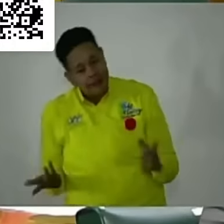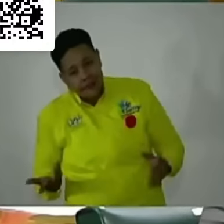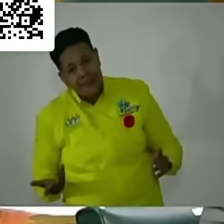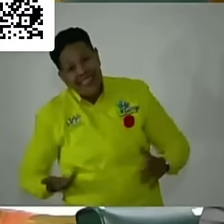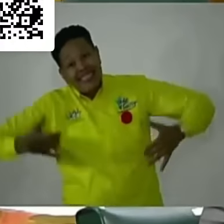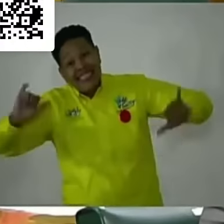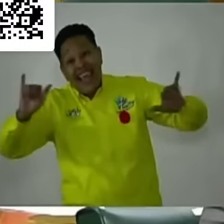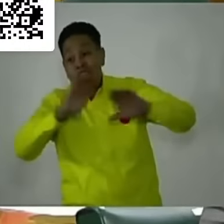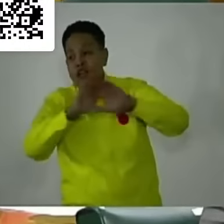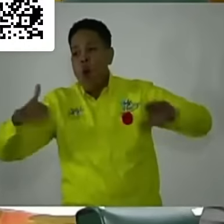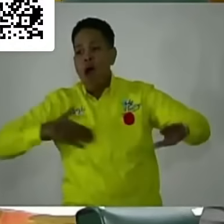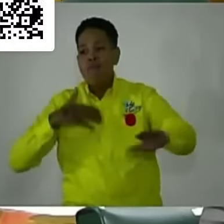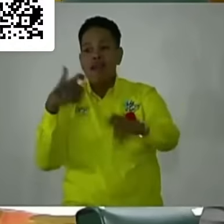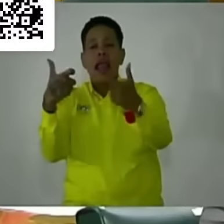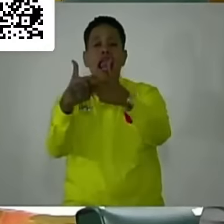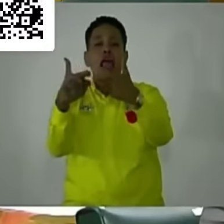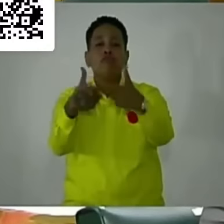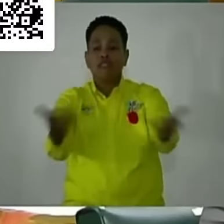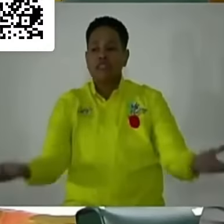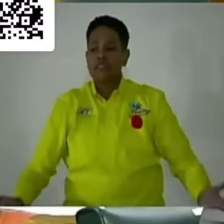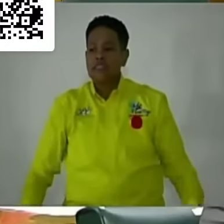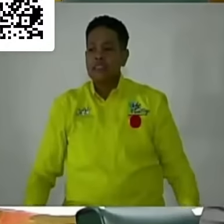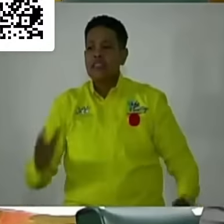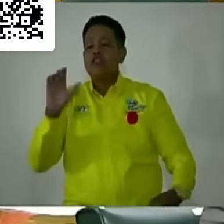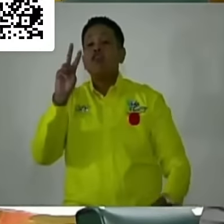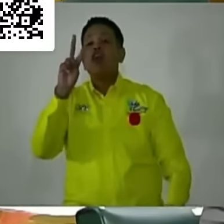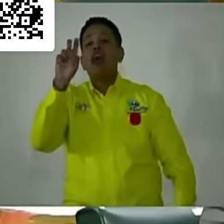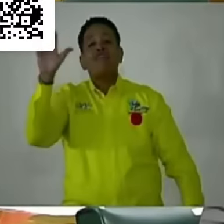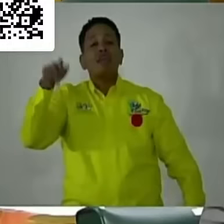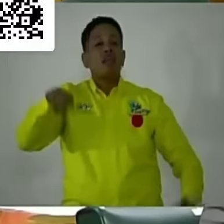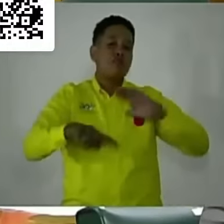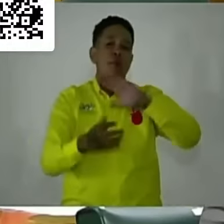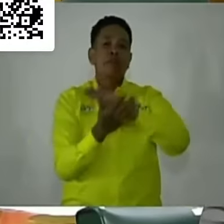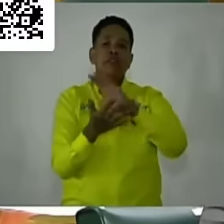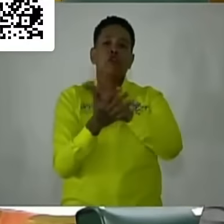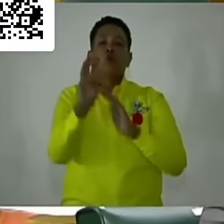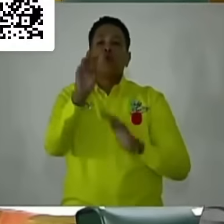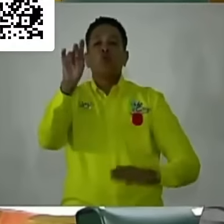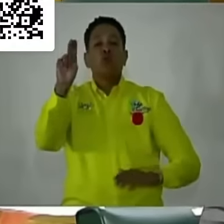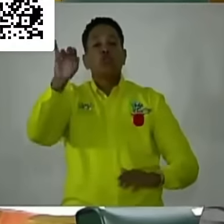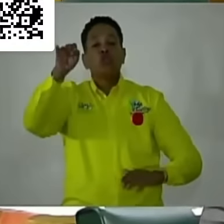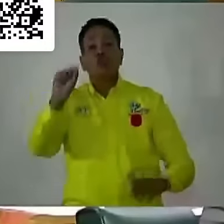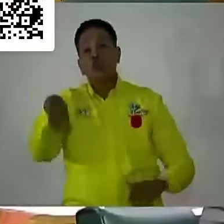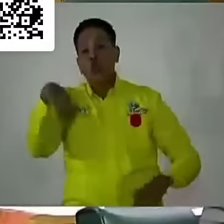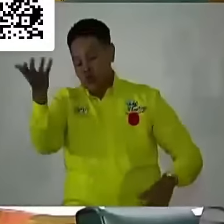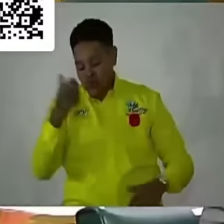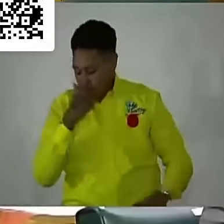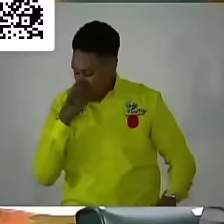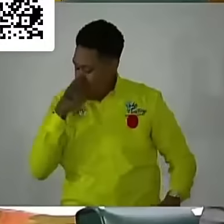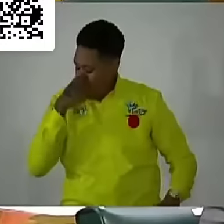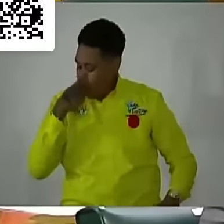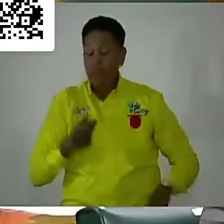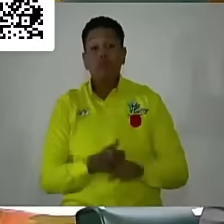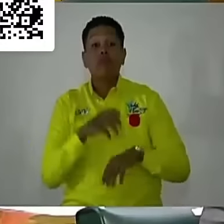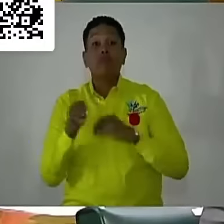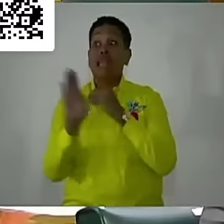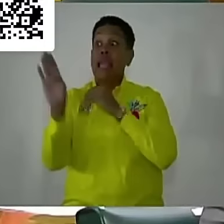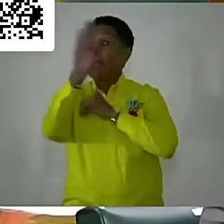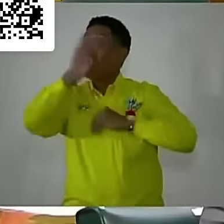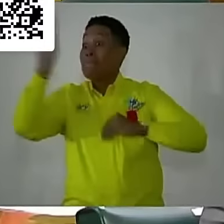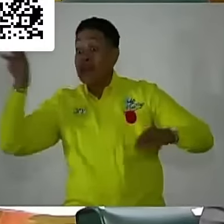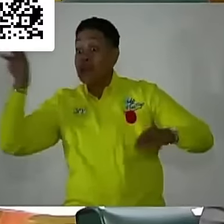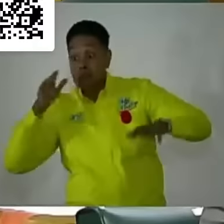Still don't have power. Prattville Primary, Winston Jones. The billions that have